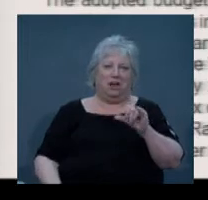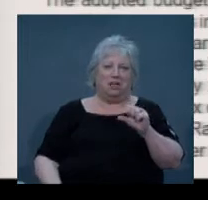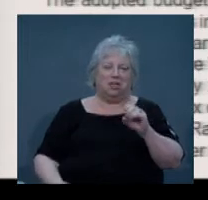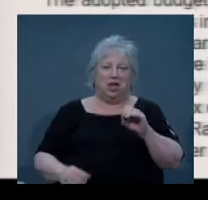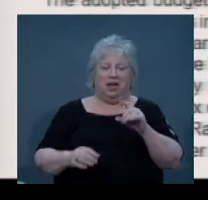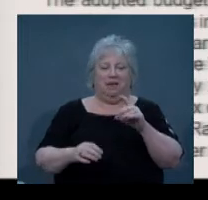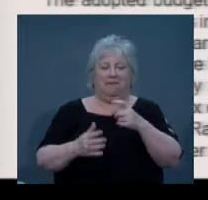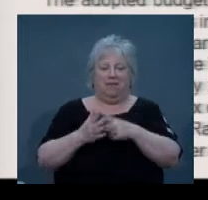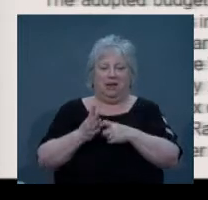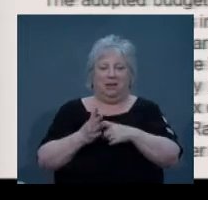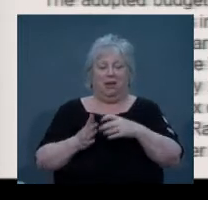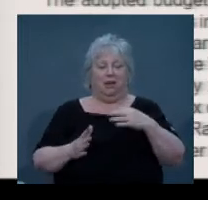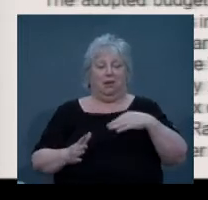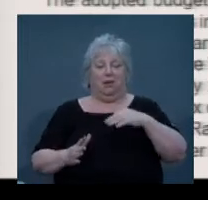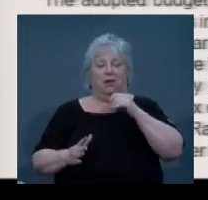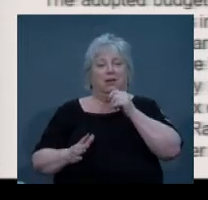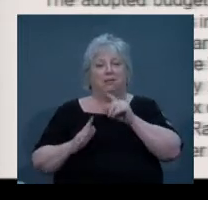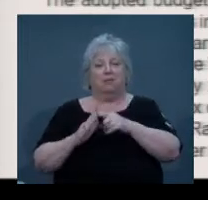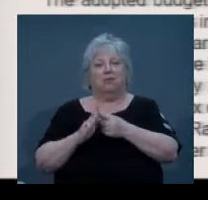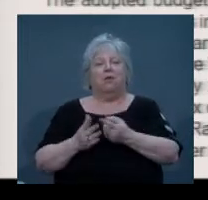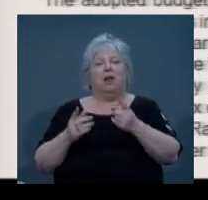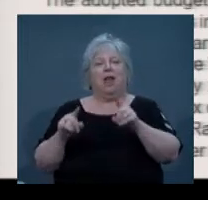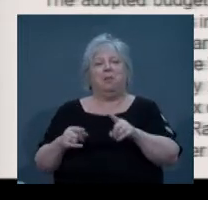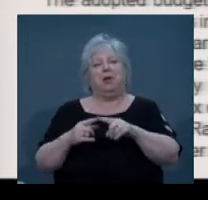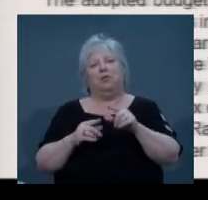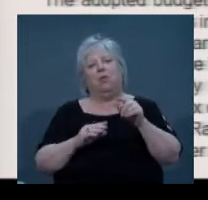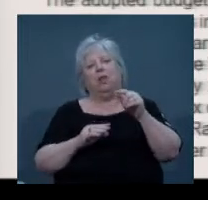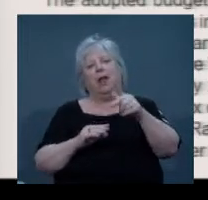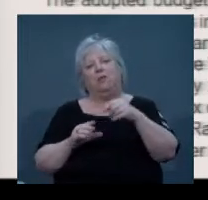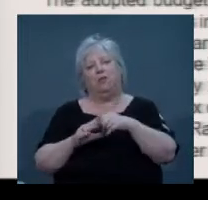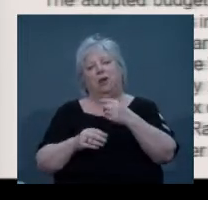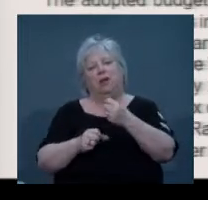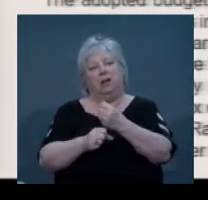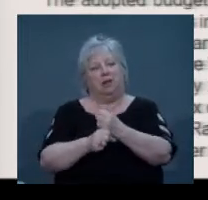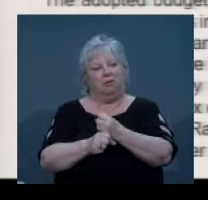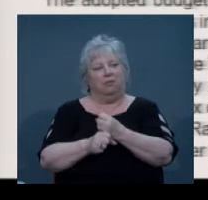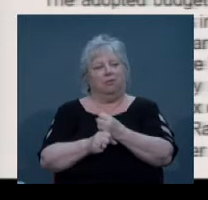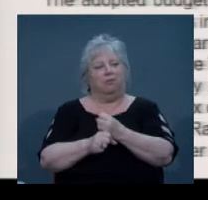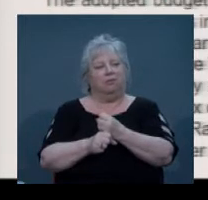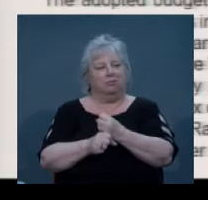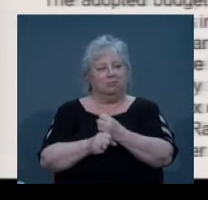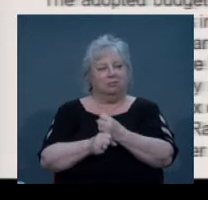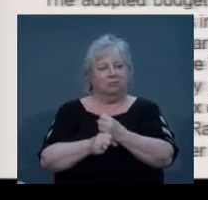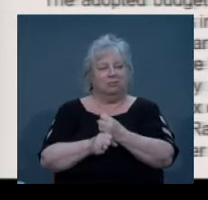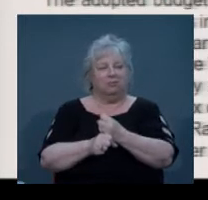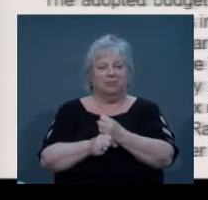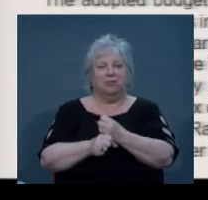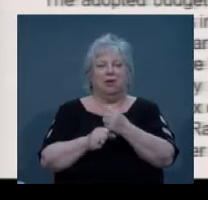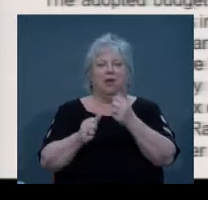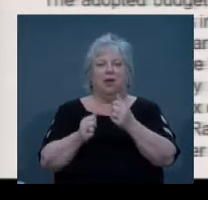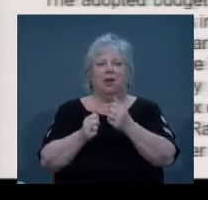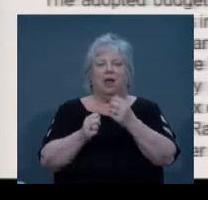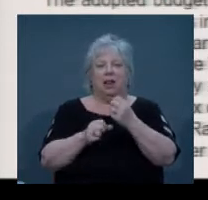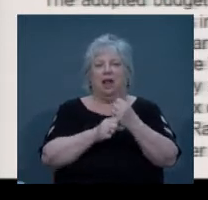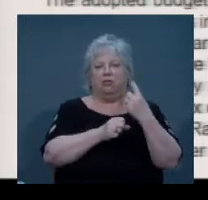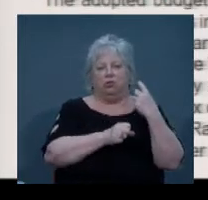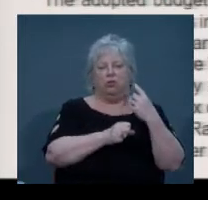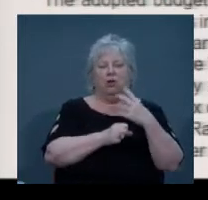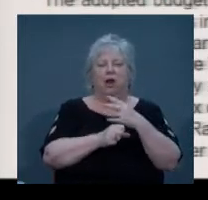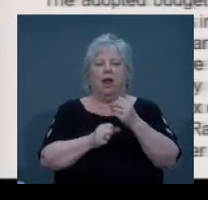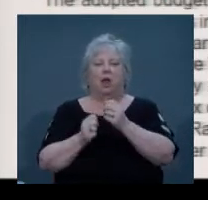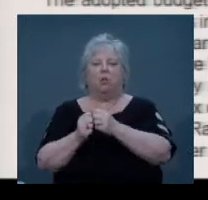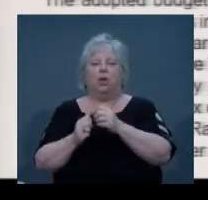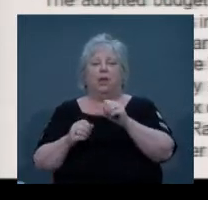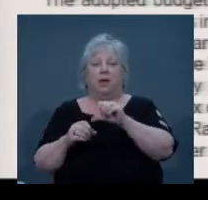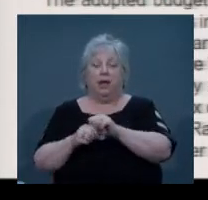credits did not start occurring until later in the year. And with last year, and with